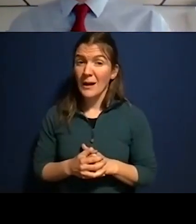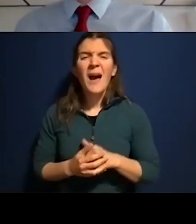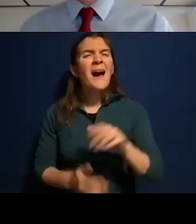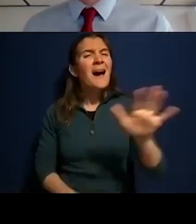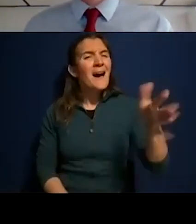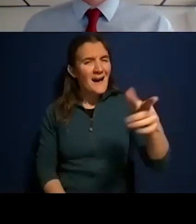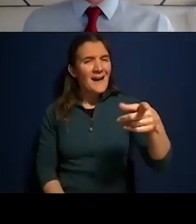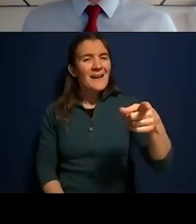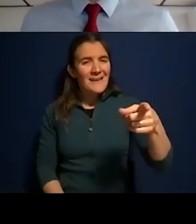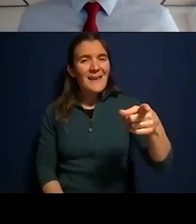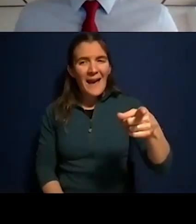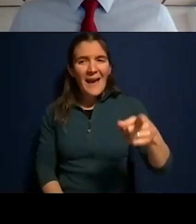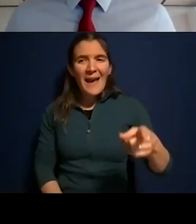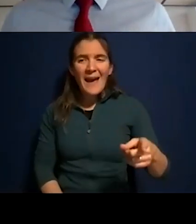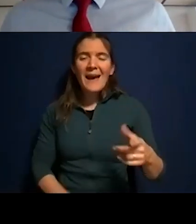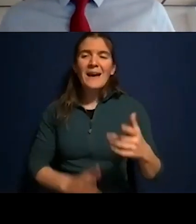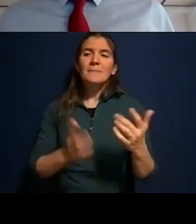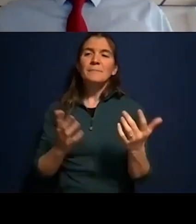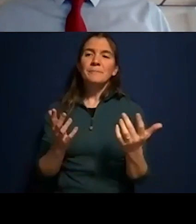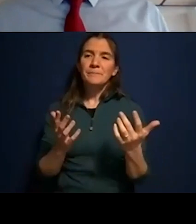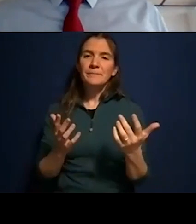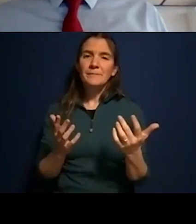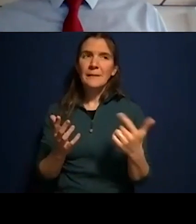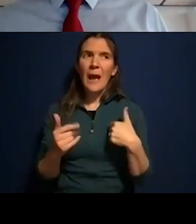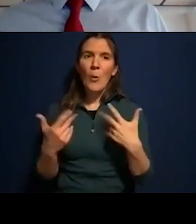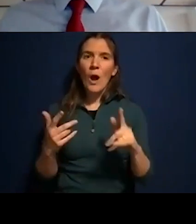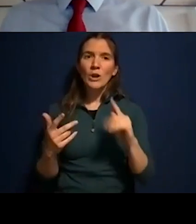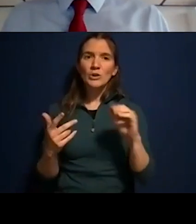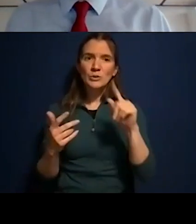said. I think it just gets into the weeds of